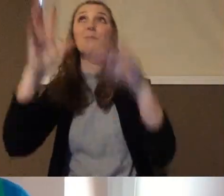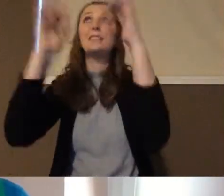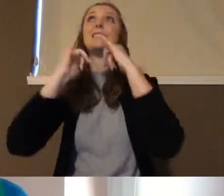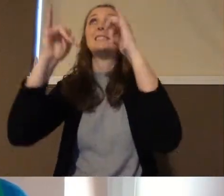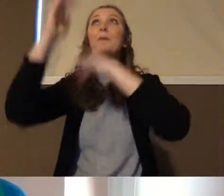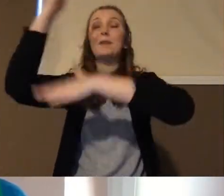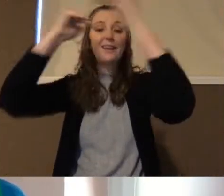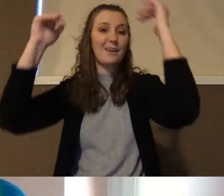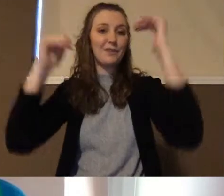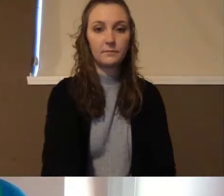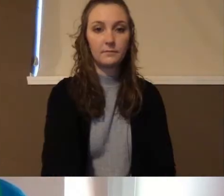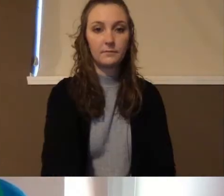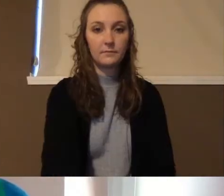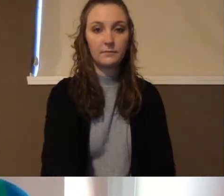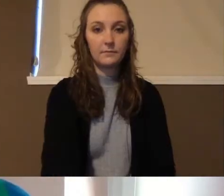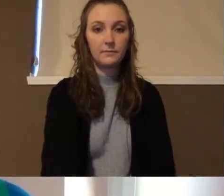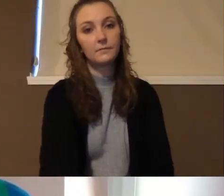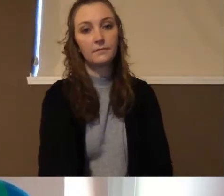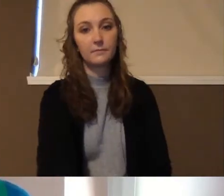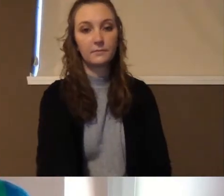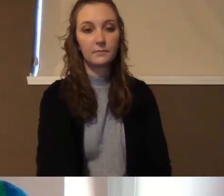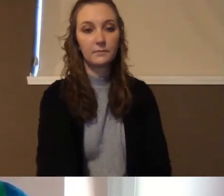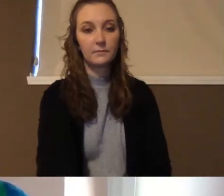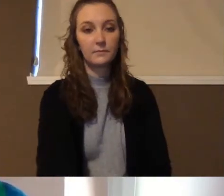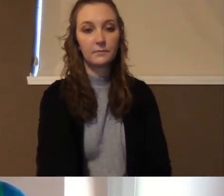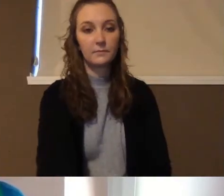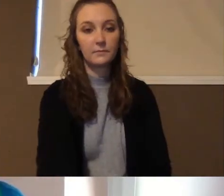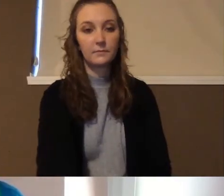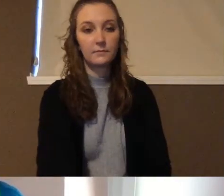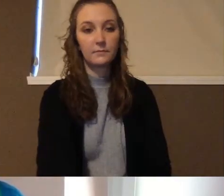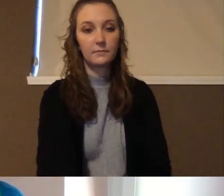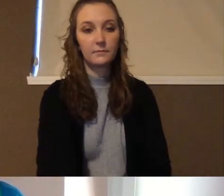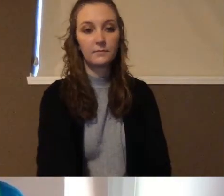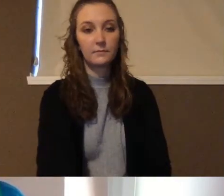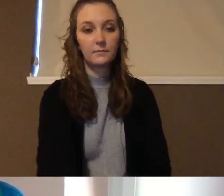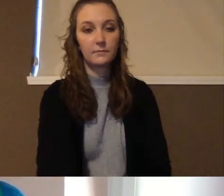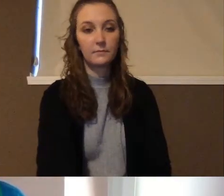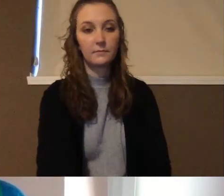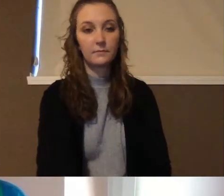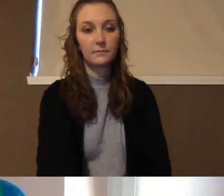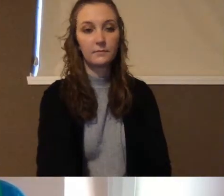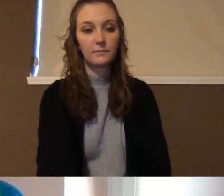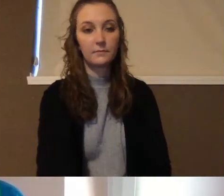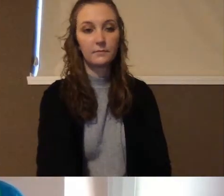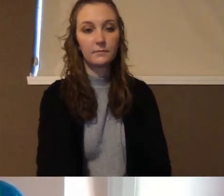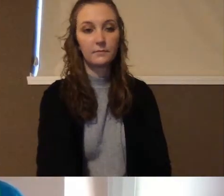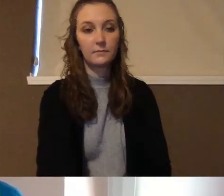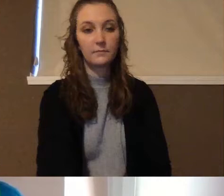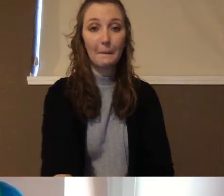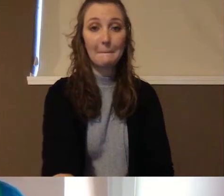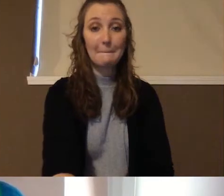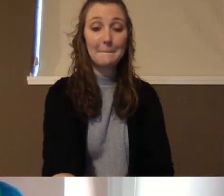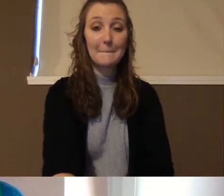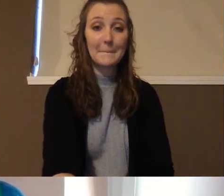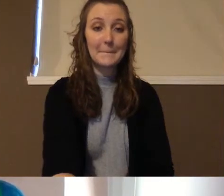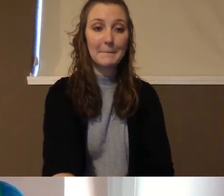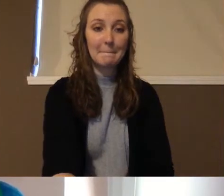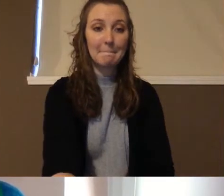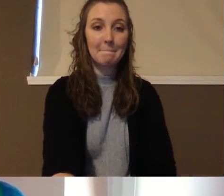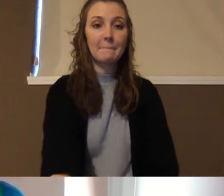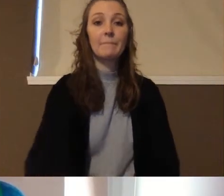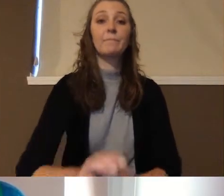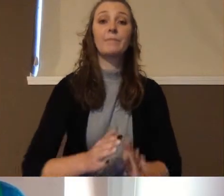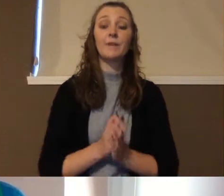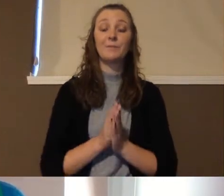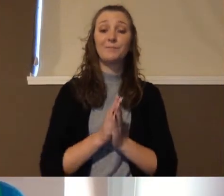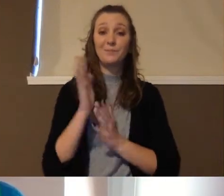heaven, and whatever you declare loosed on earth will be loosed in heaven." He's saying to the church, when